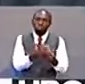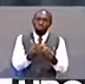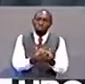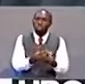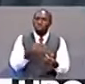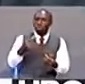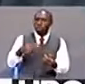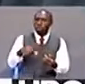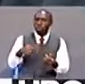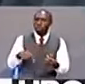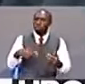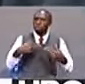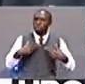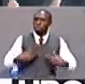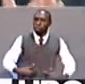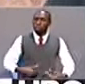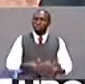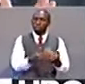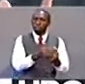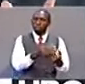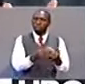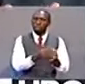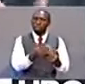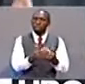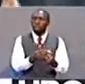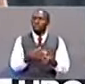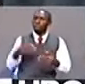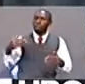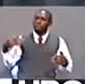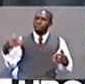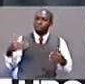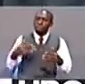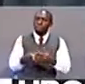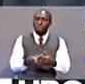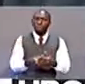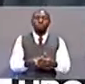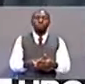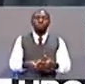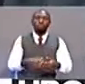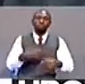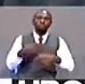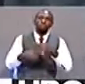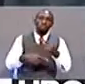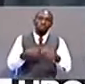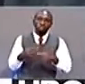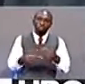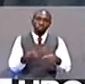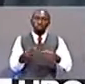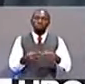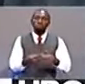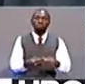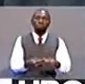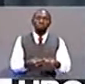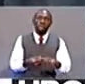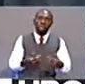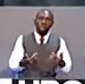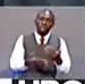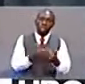Archbishop to ensure that all this time he was in position to look after himself.